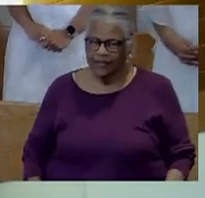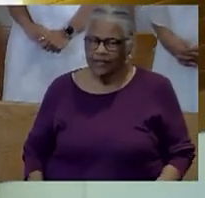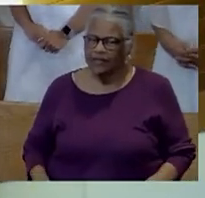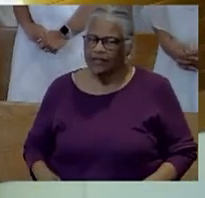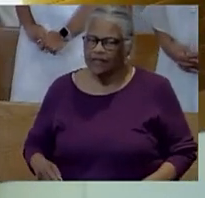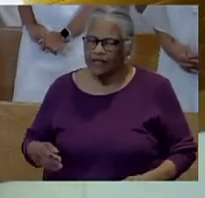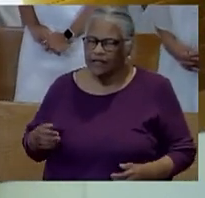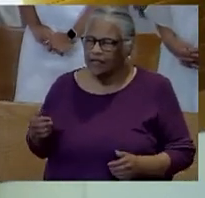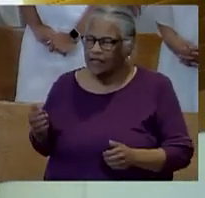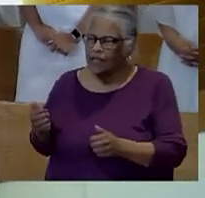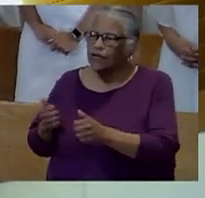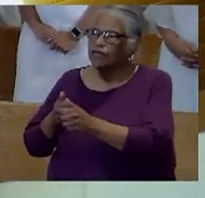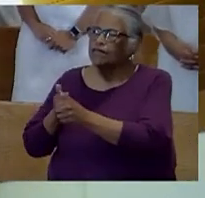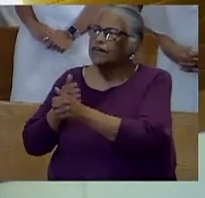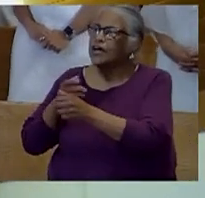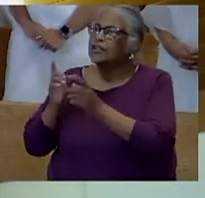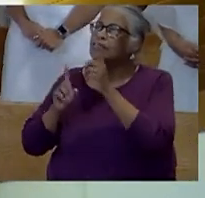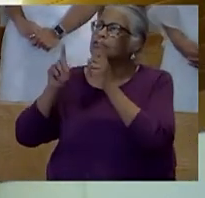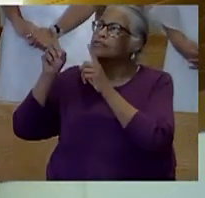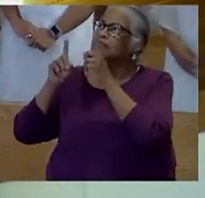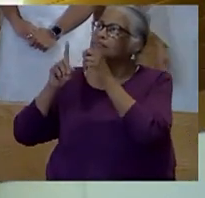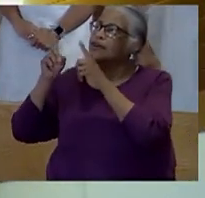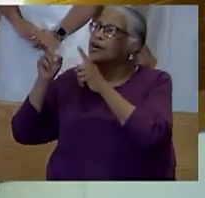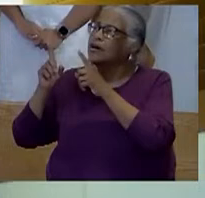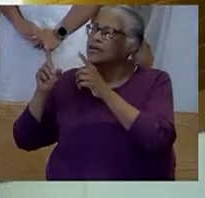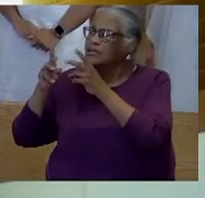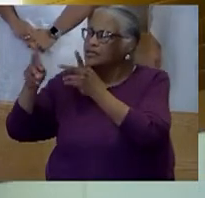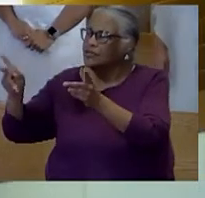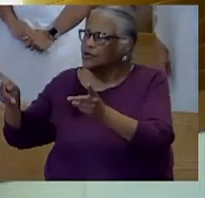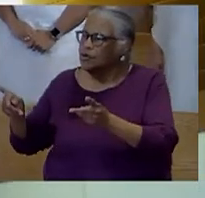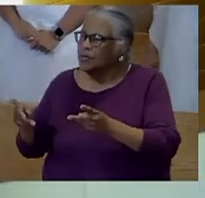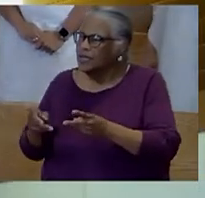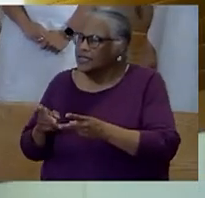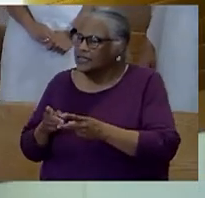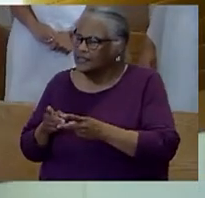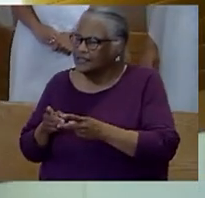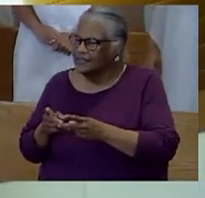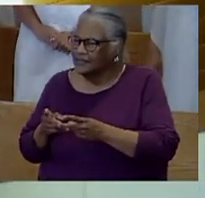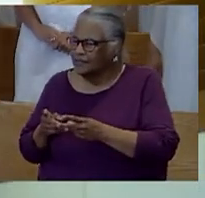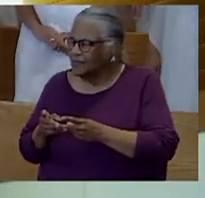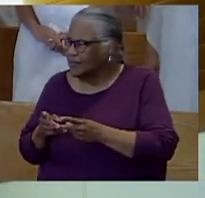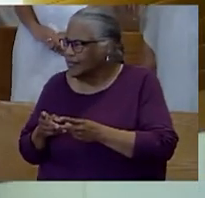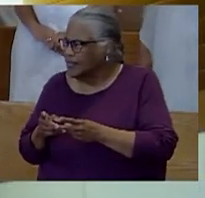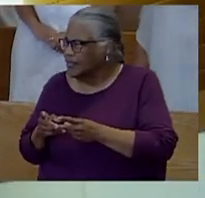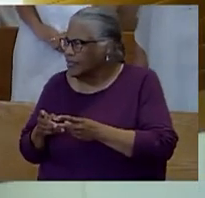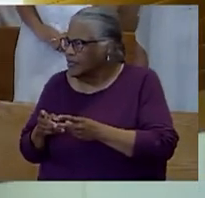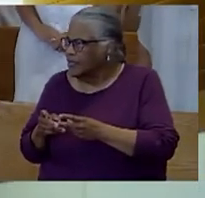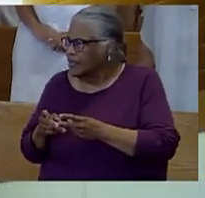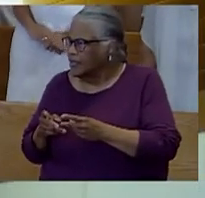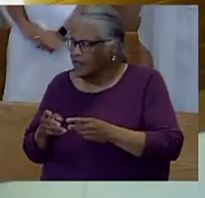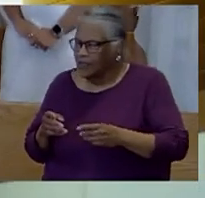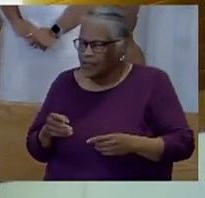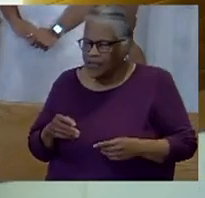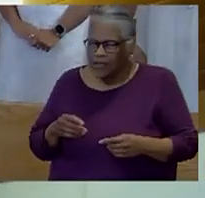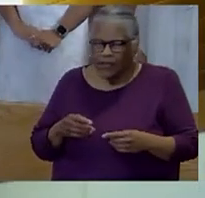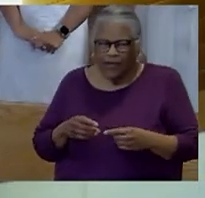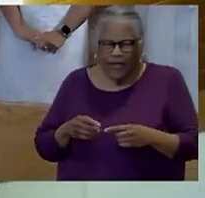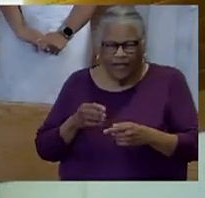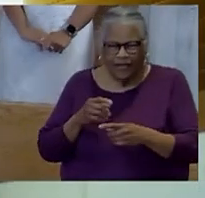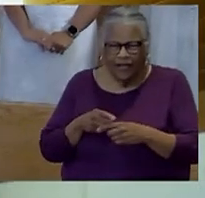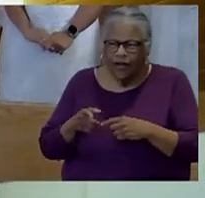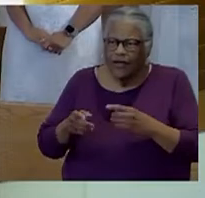to a place unexpected. Would you believe after all we projected?